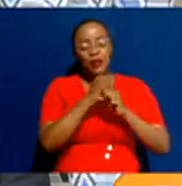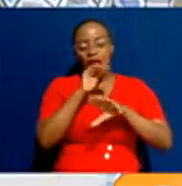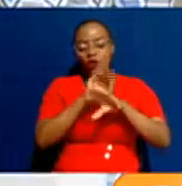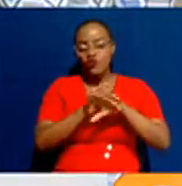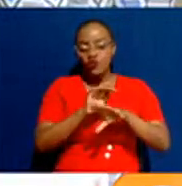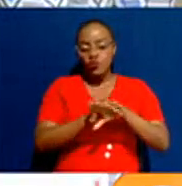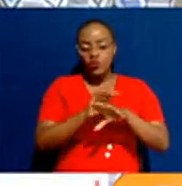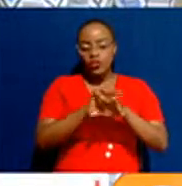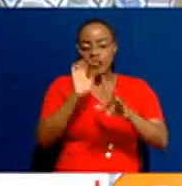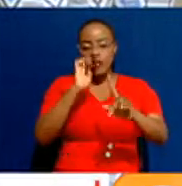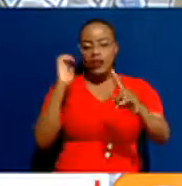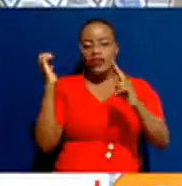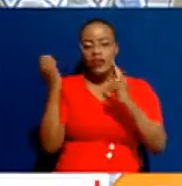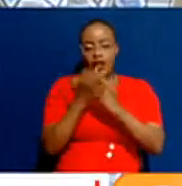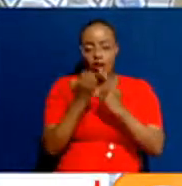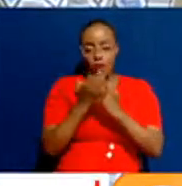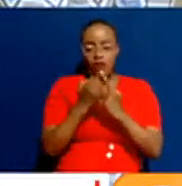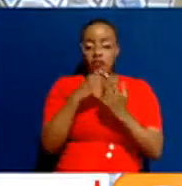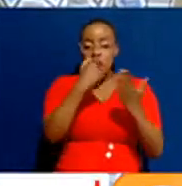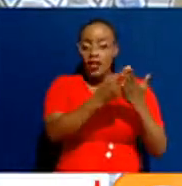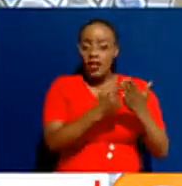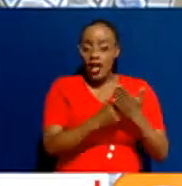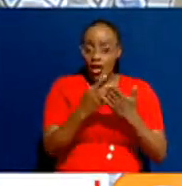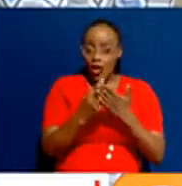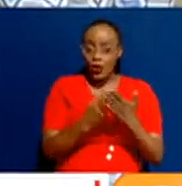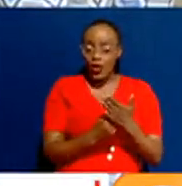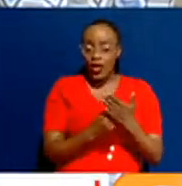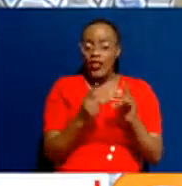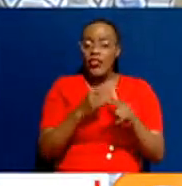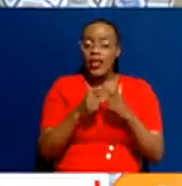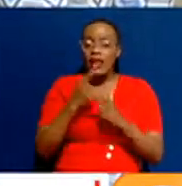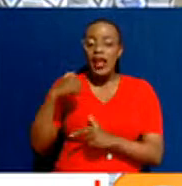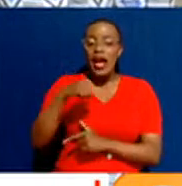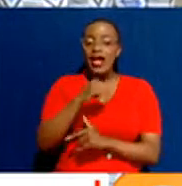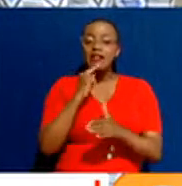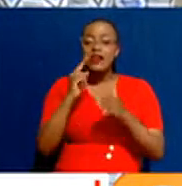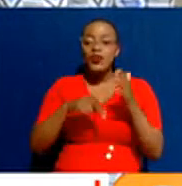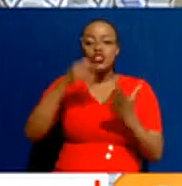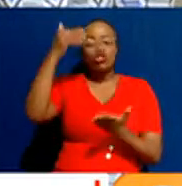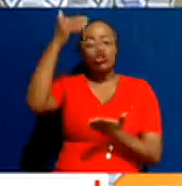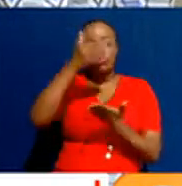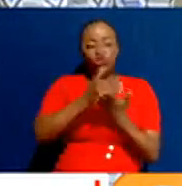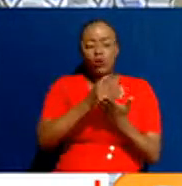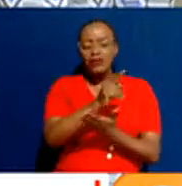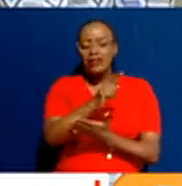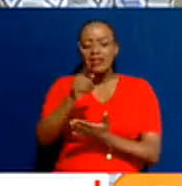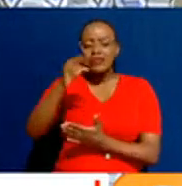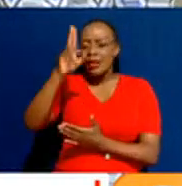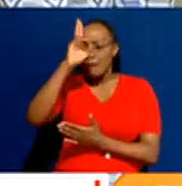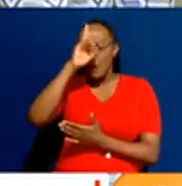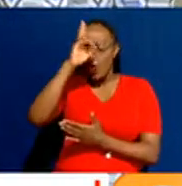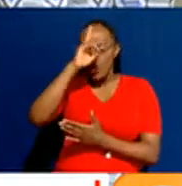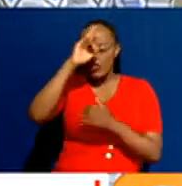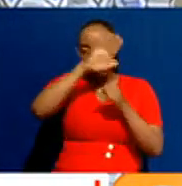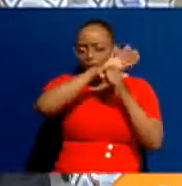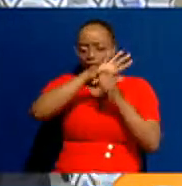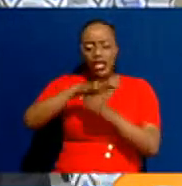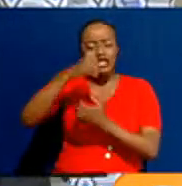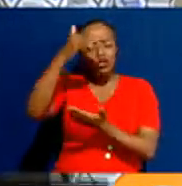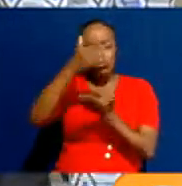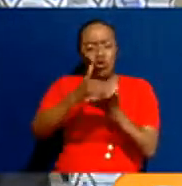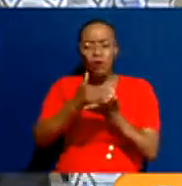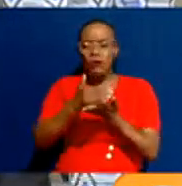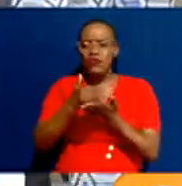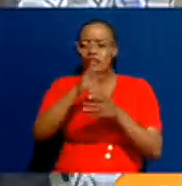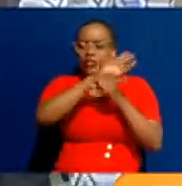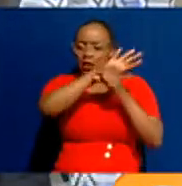conducive environment for dialogue, we are saying stop this police harassment.